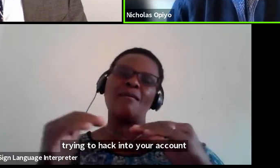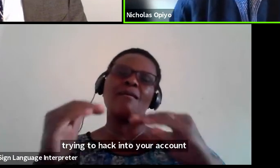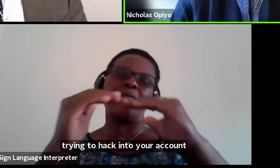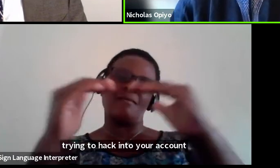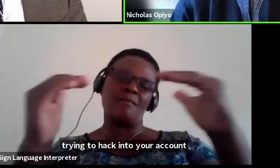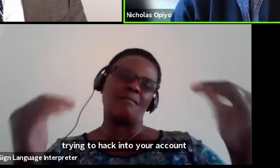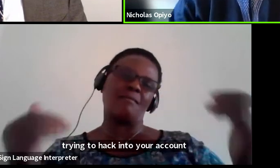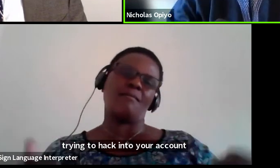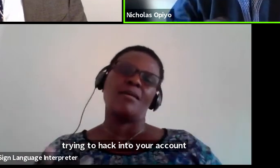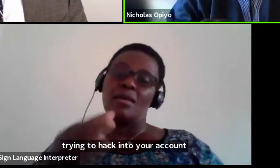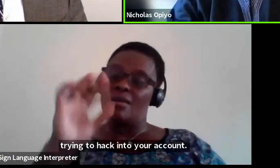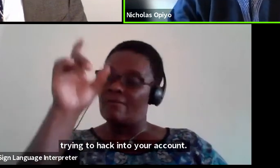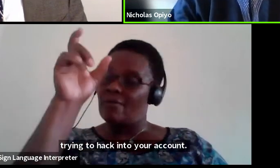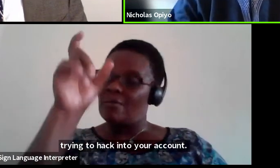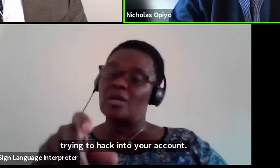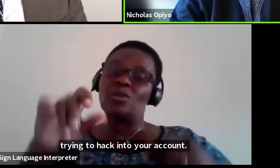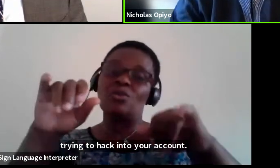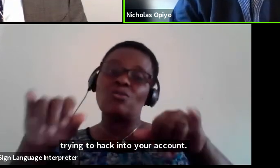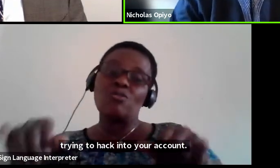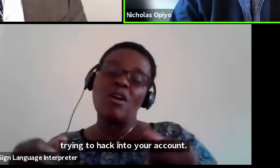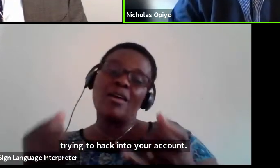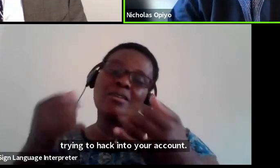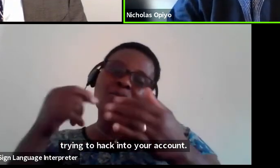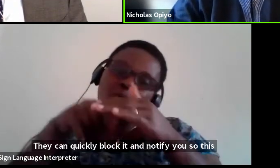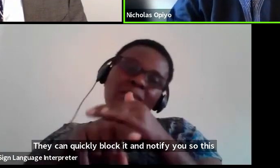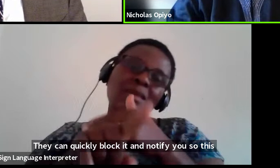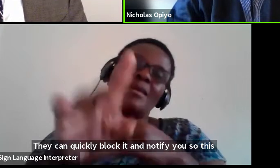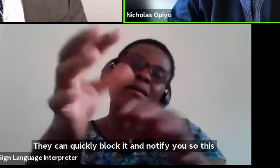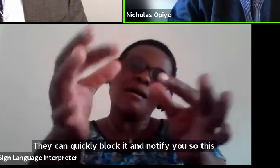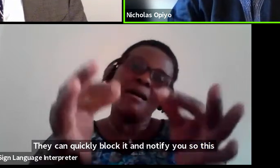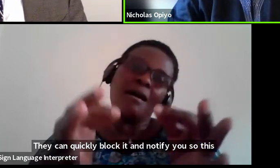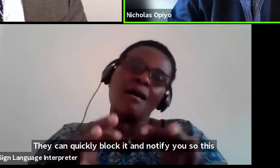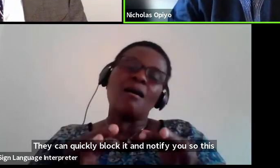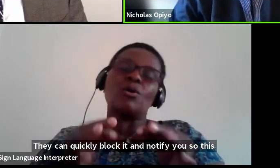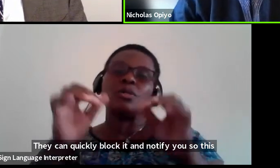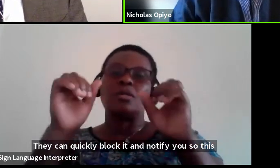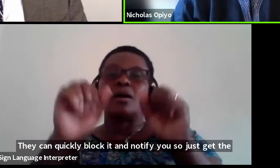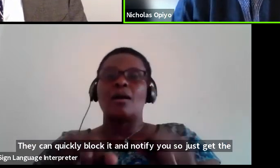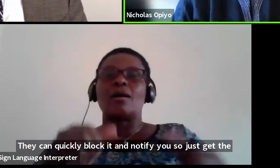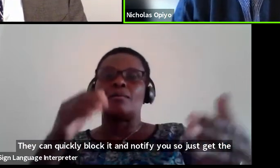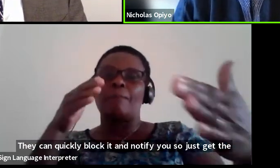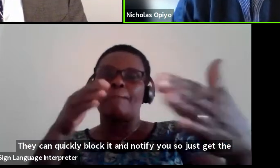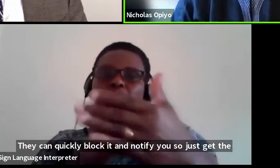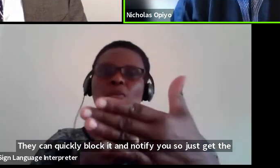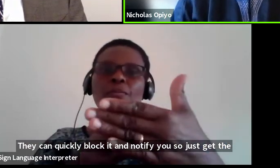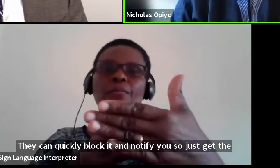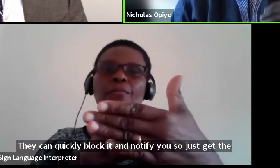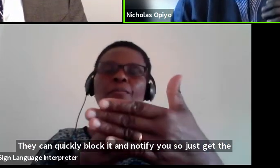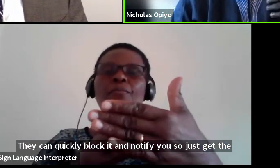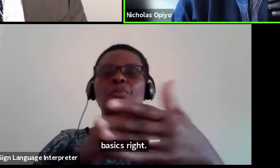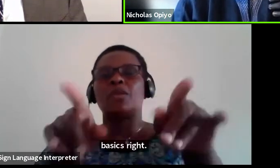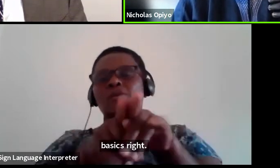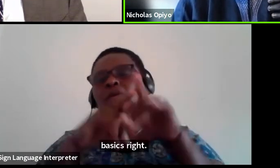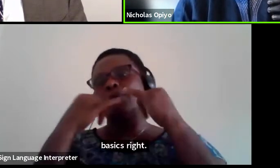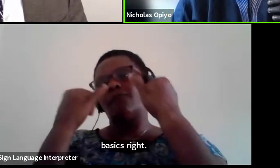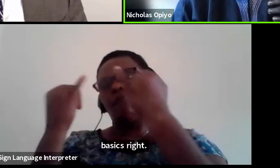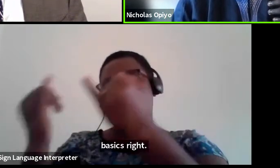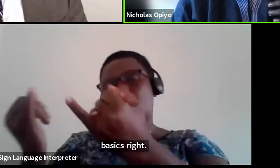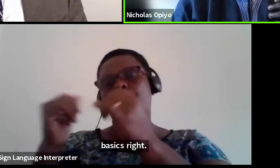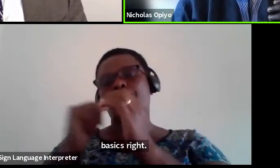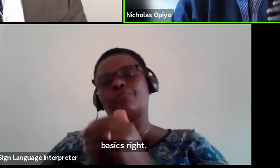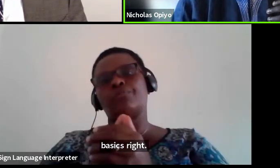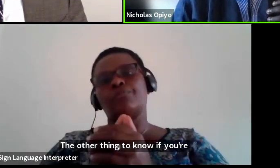it and notify you. So just get the basics right. The other thing to know if you're being